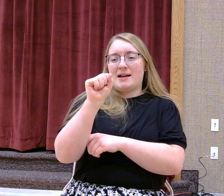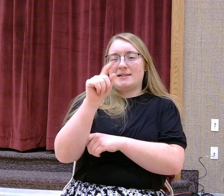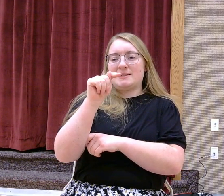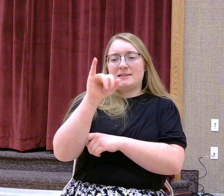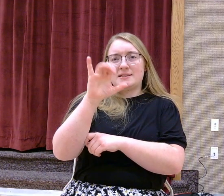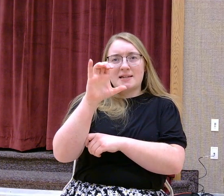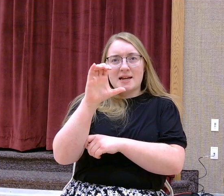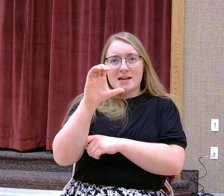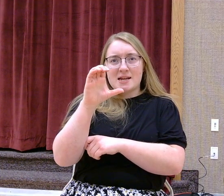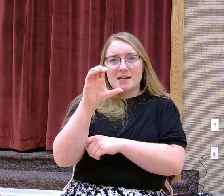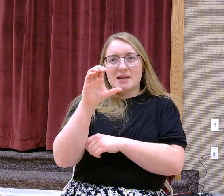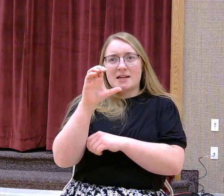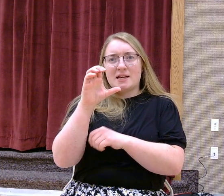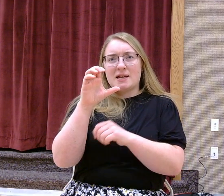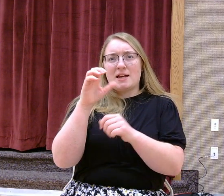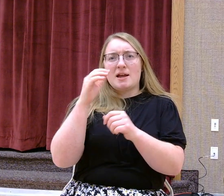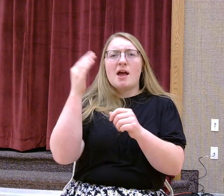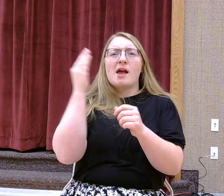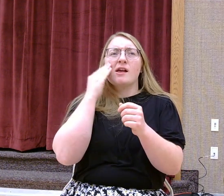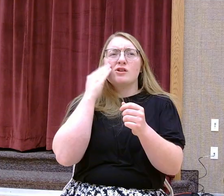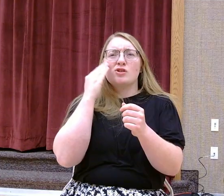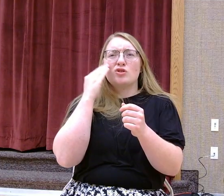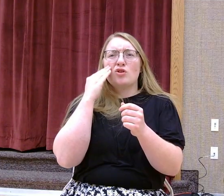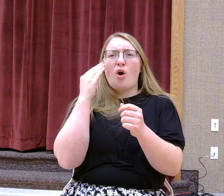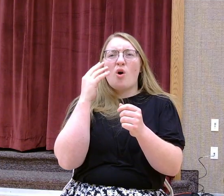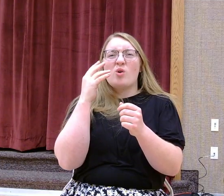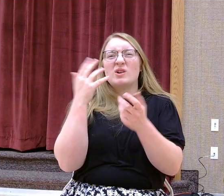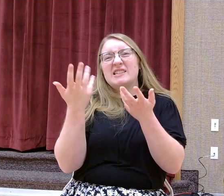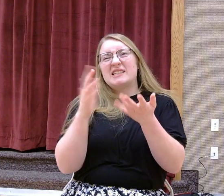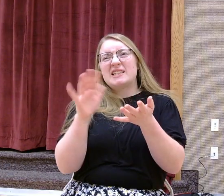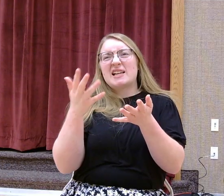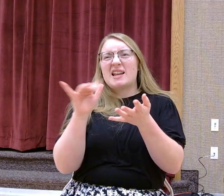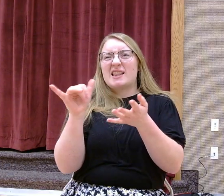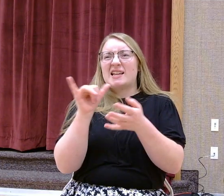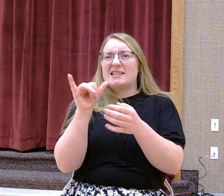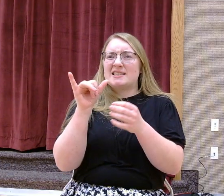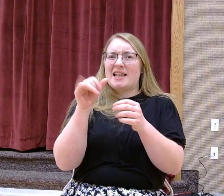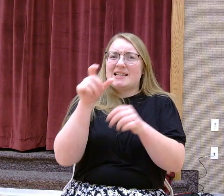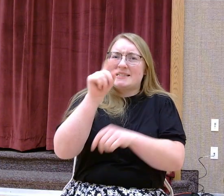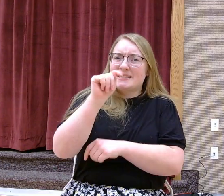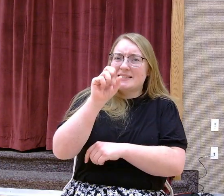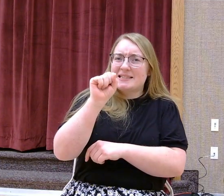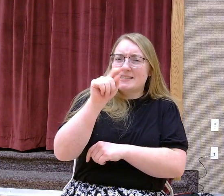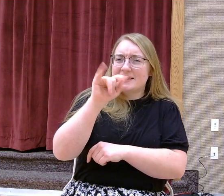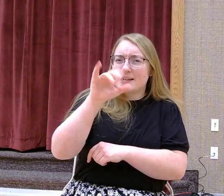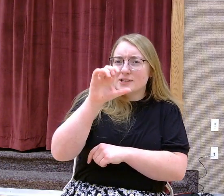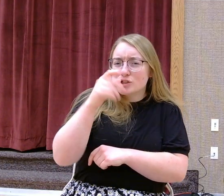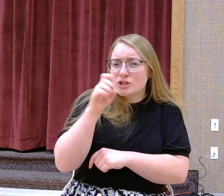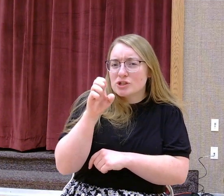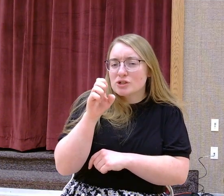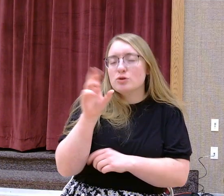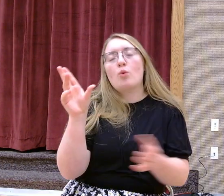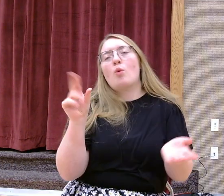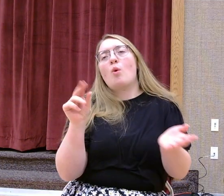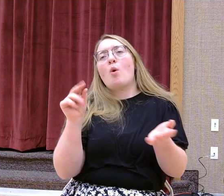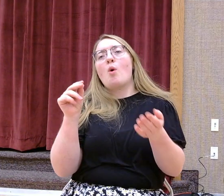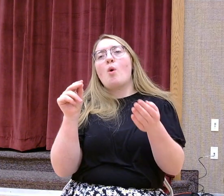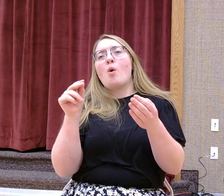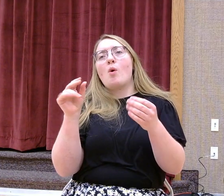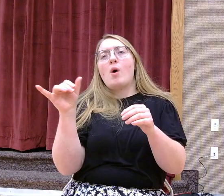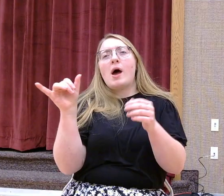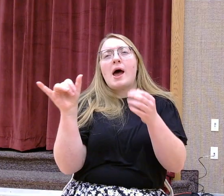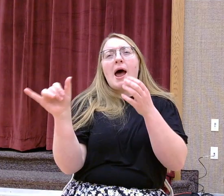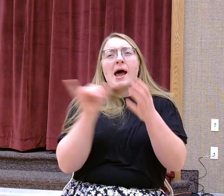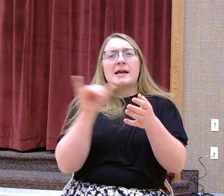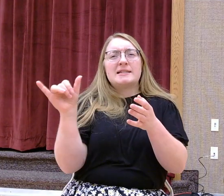thing and turn it. Yeah, it does like stitches for you. Well, no, it just adds a little more pressure. Oh. It's not like a tourniquet, but it adds